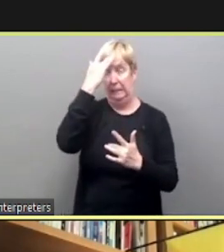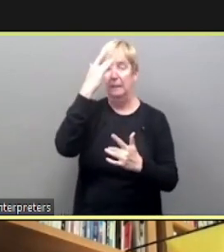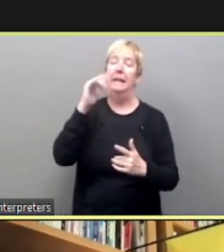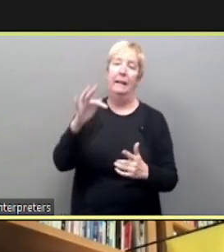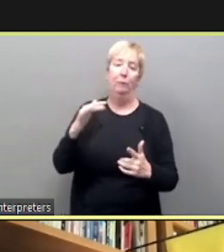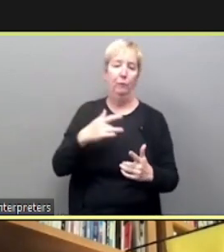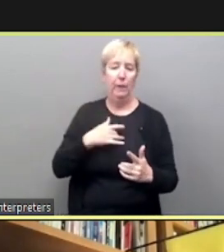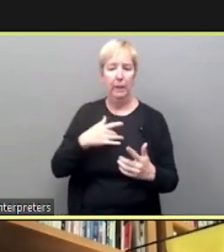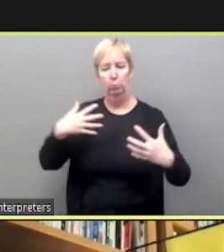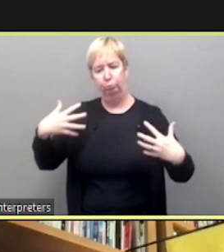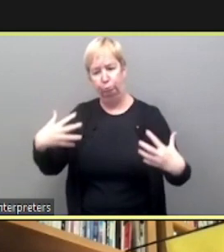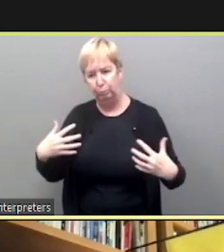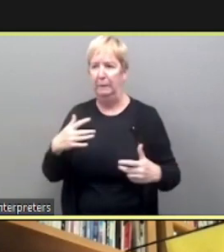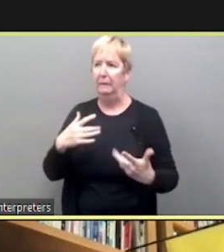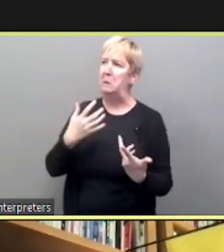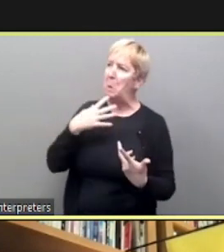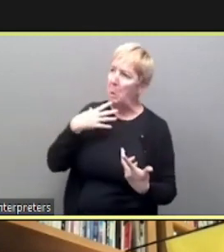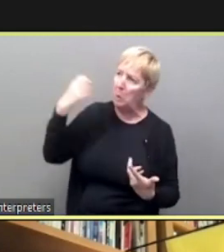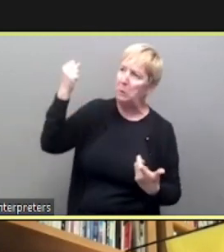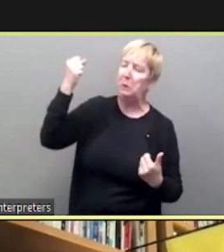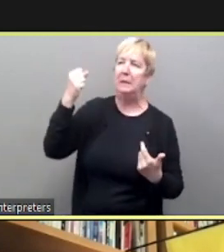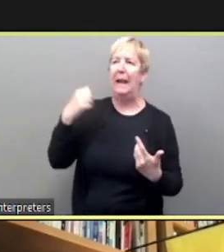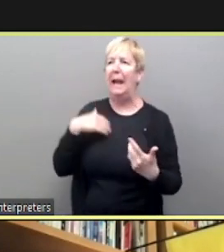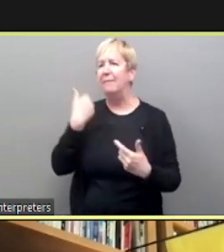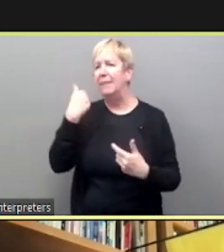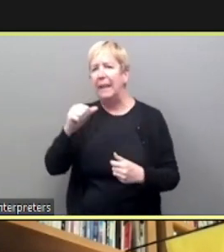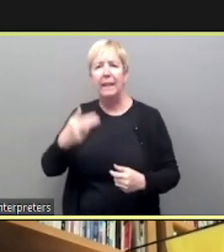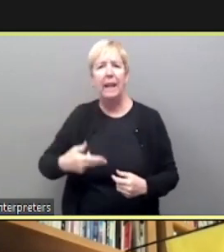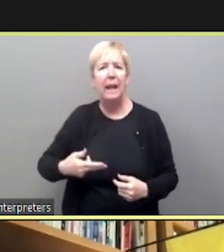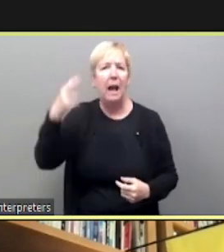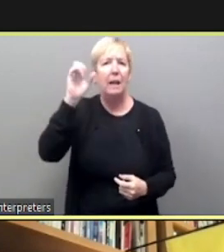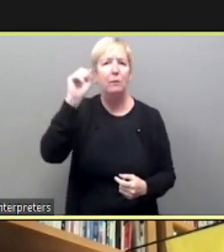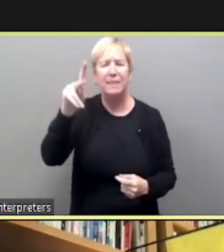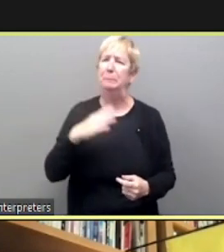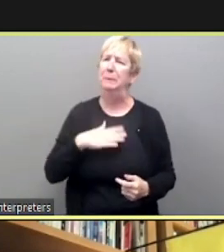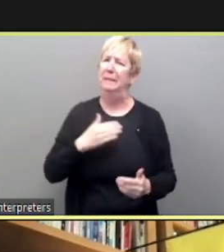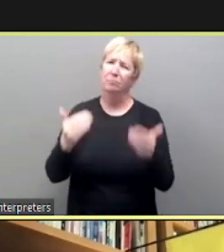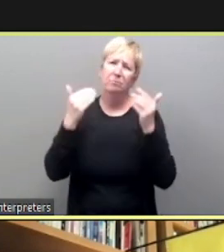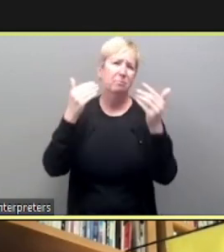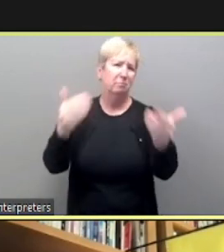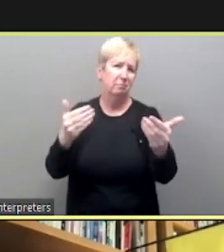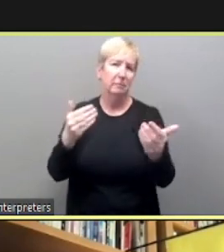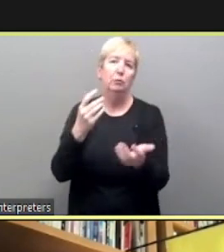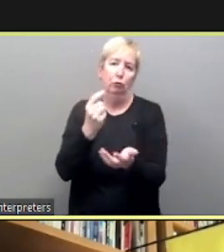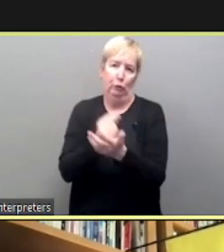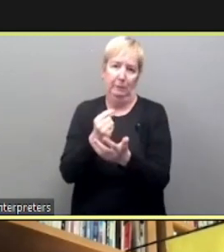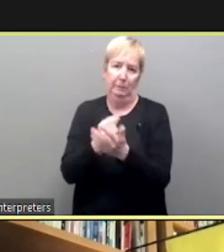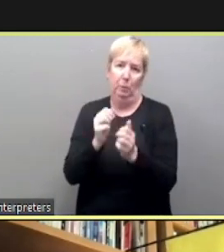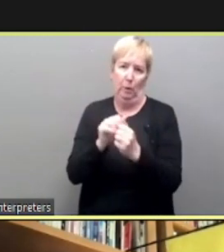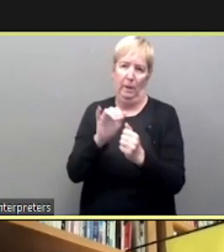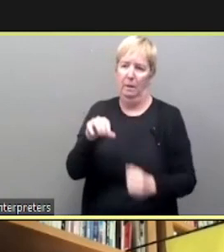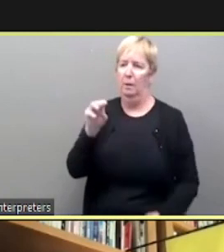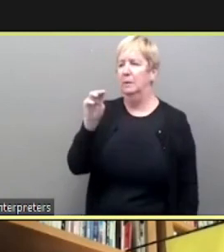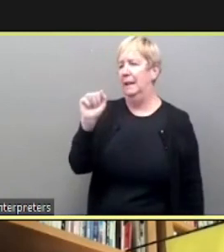risk factor for serious disease, please immediately seek out treatment. Next slide.